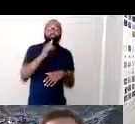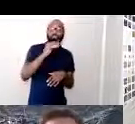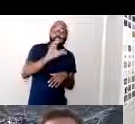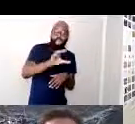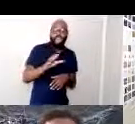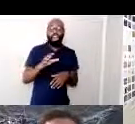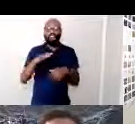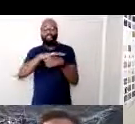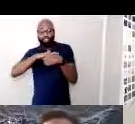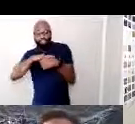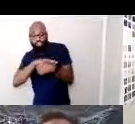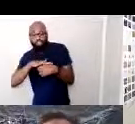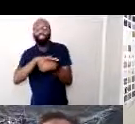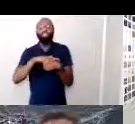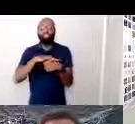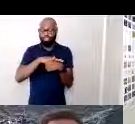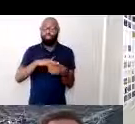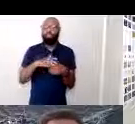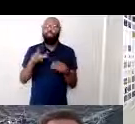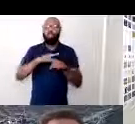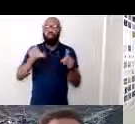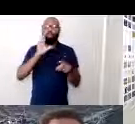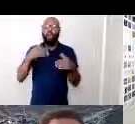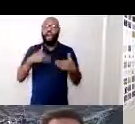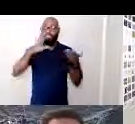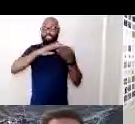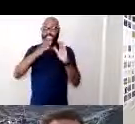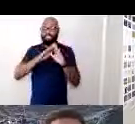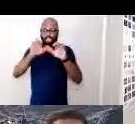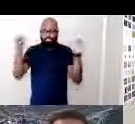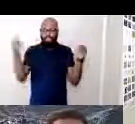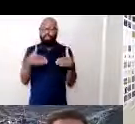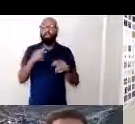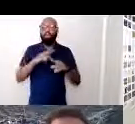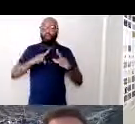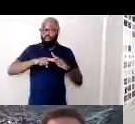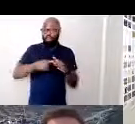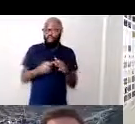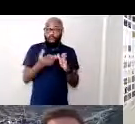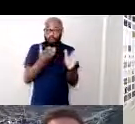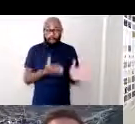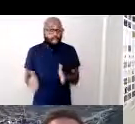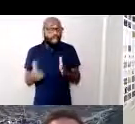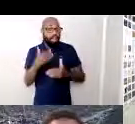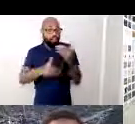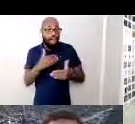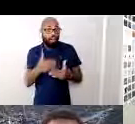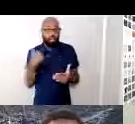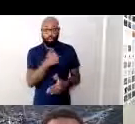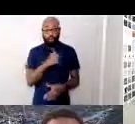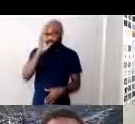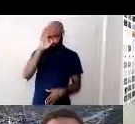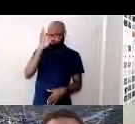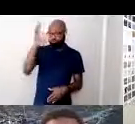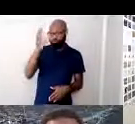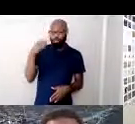certainly will be a city focus. So for starters, the plan, the process and the actual plan we come up with, we